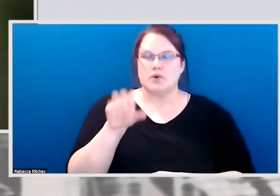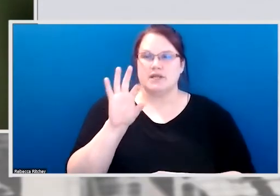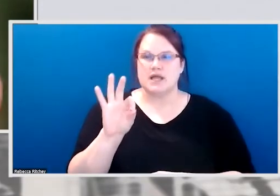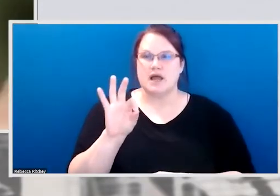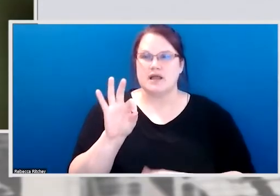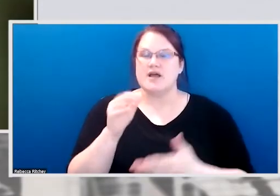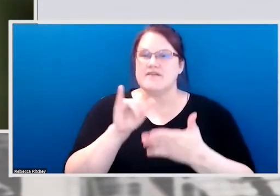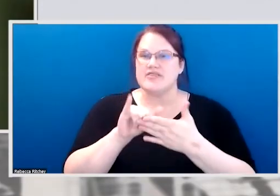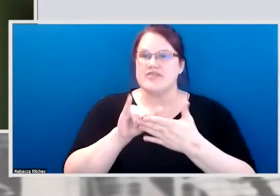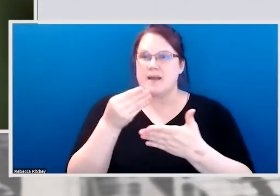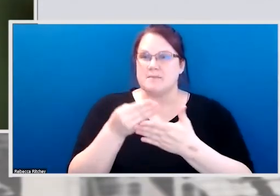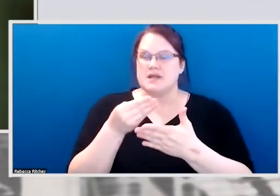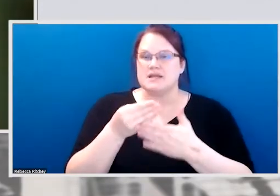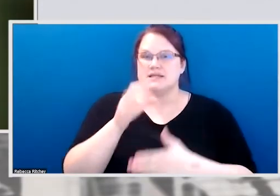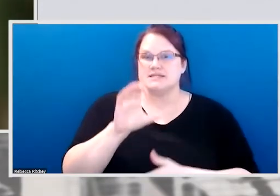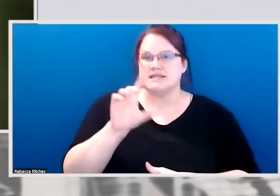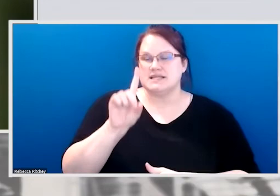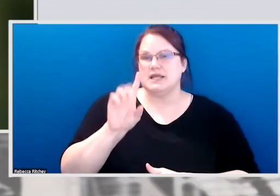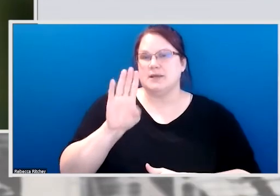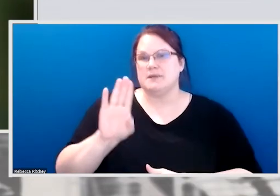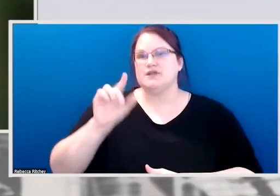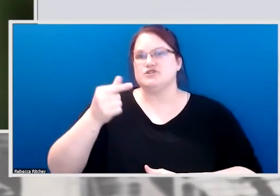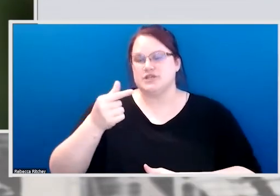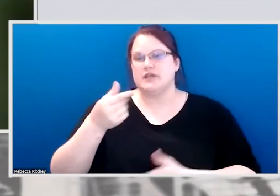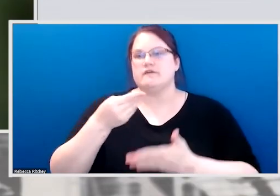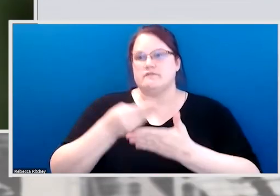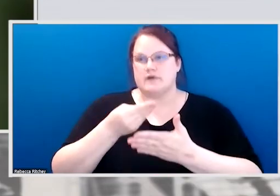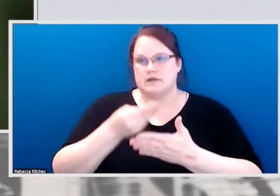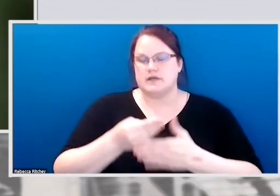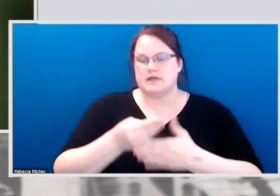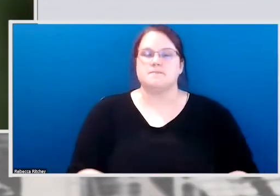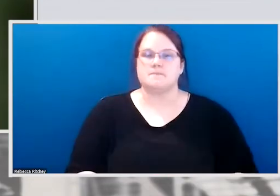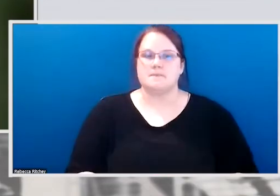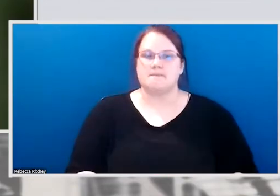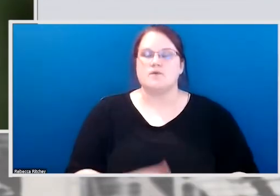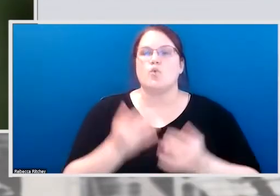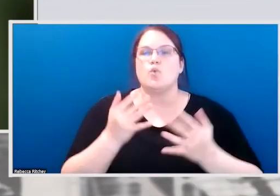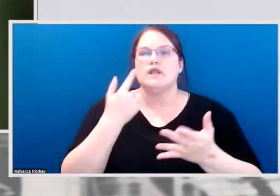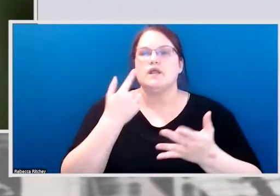that funding is CDBG funding. So we're winding through that approval